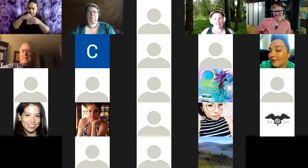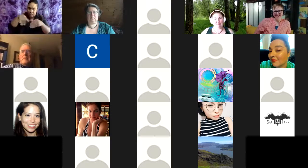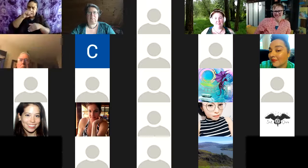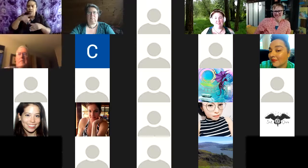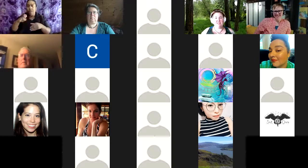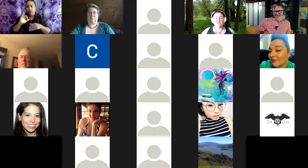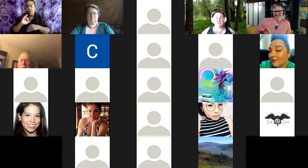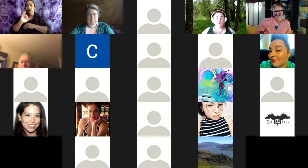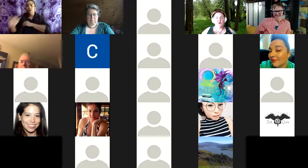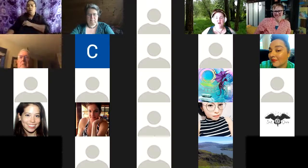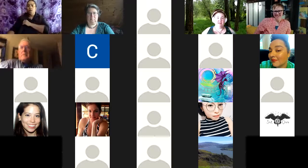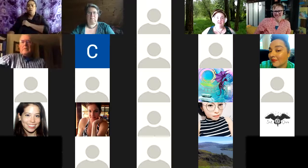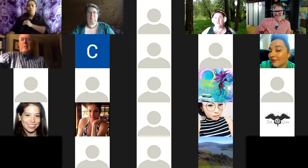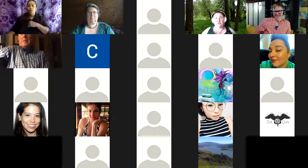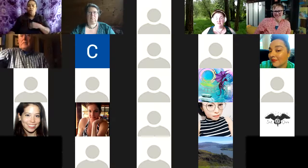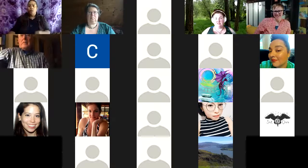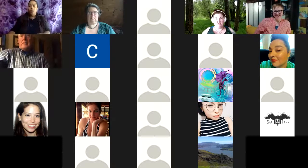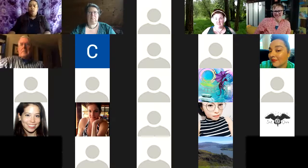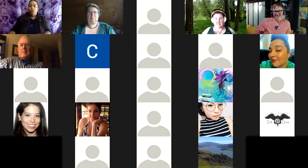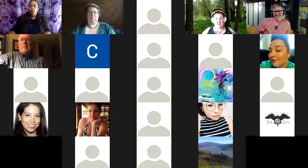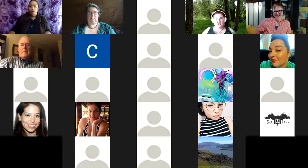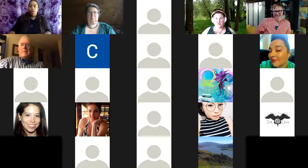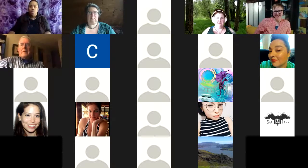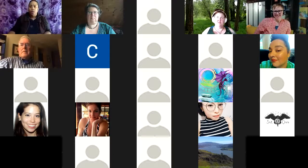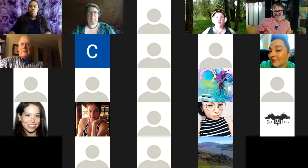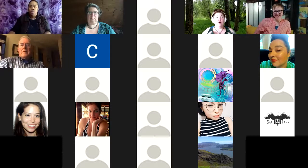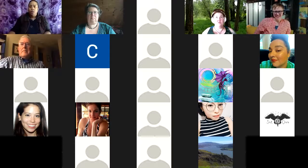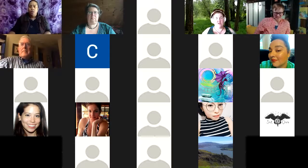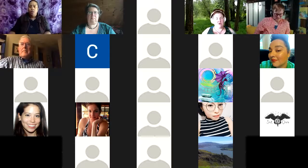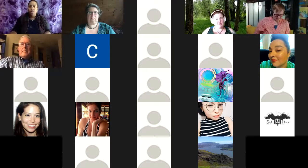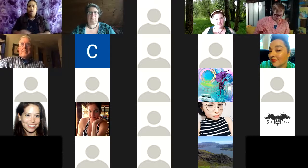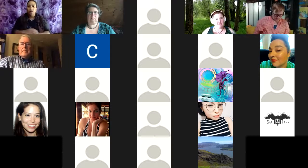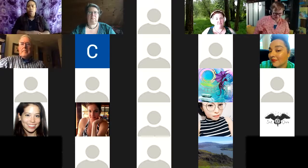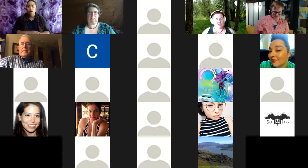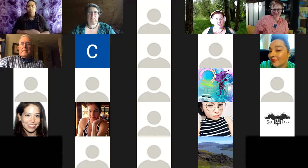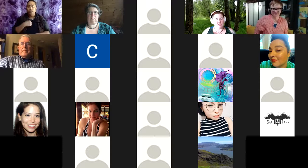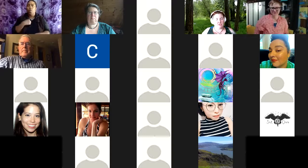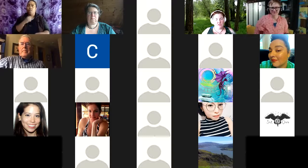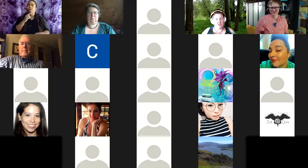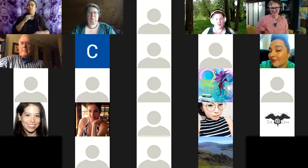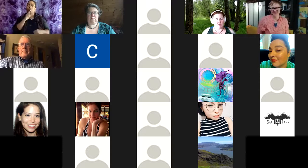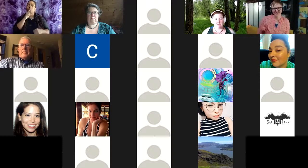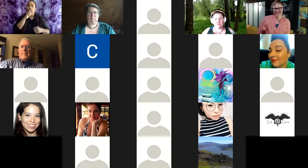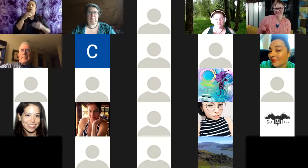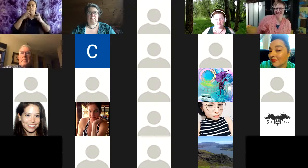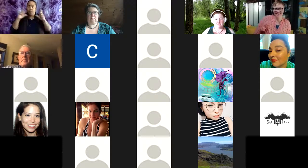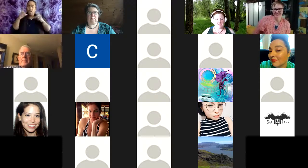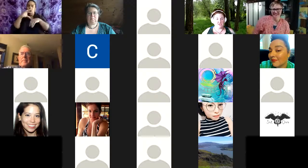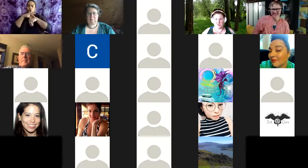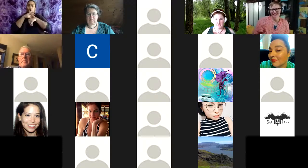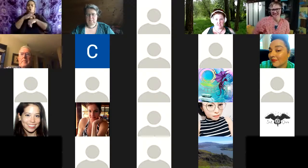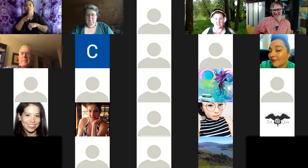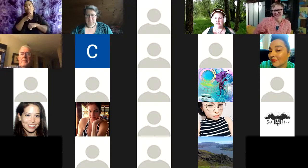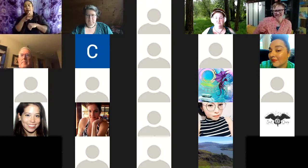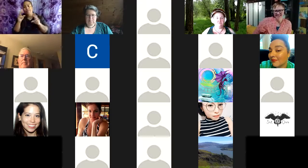well. So, and I do that, as I said, I'm a big earth mama, first of all, huge earth mama,